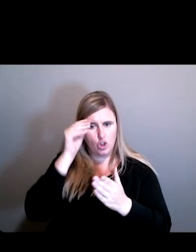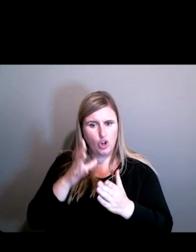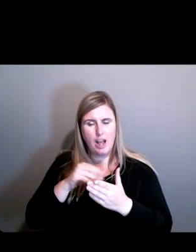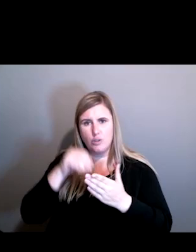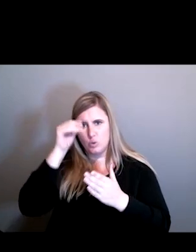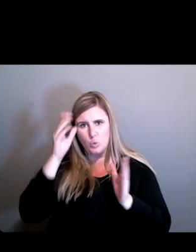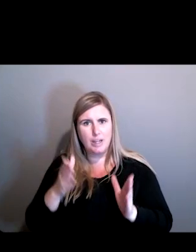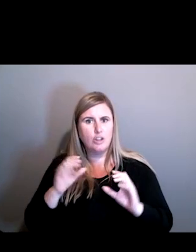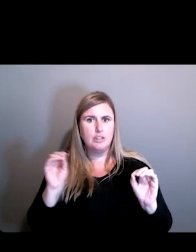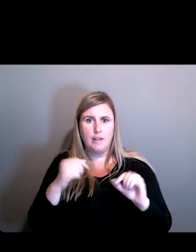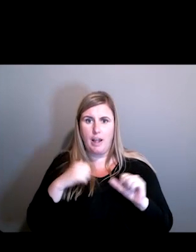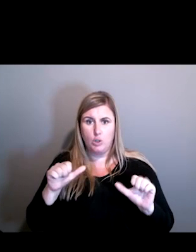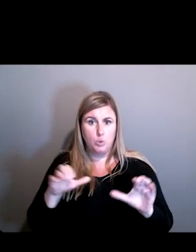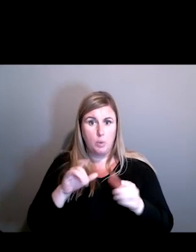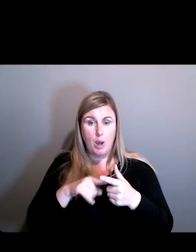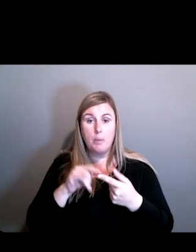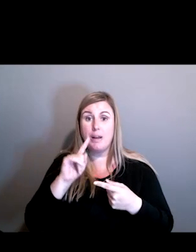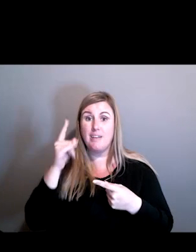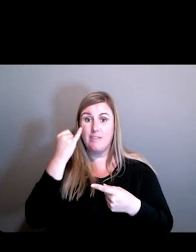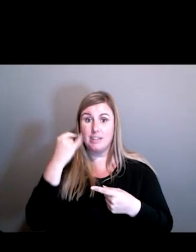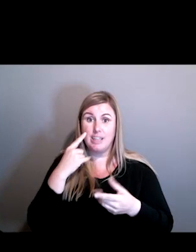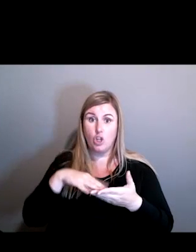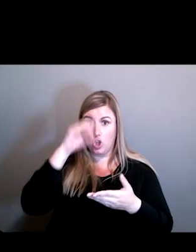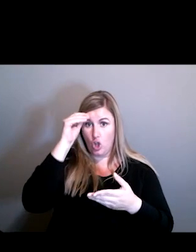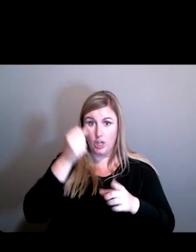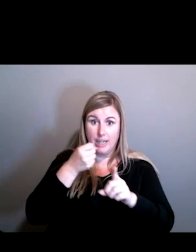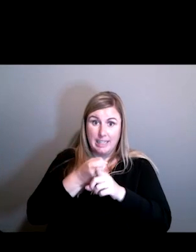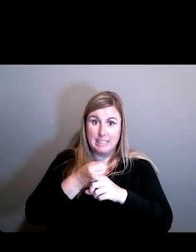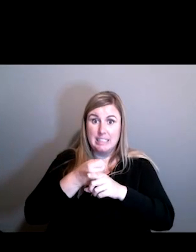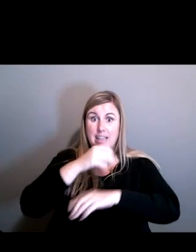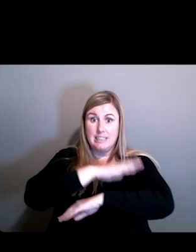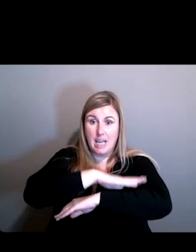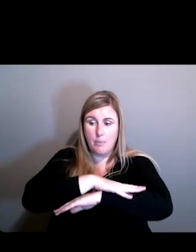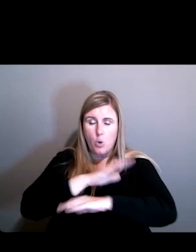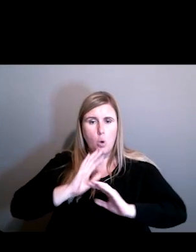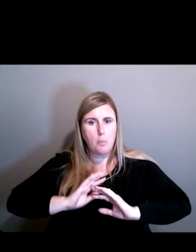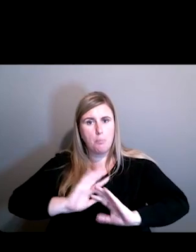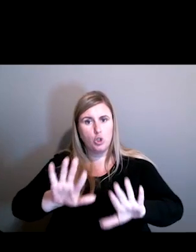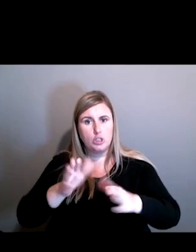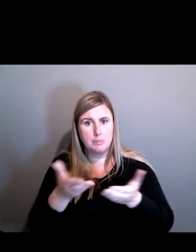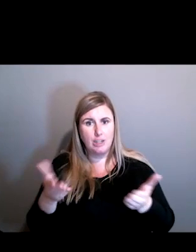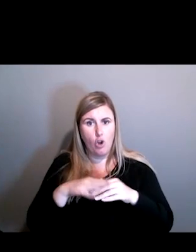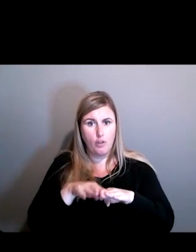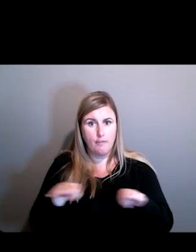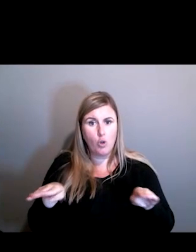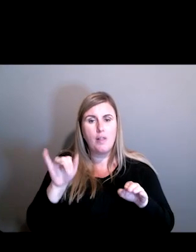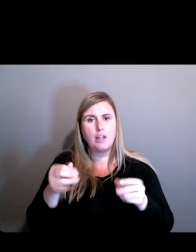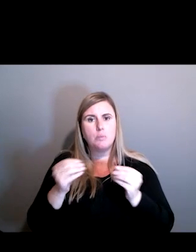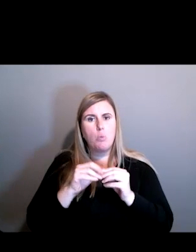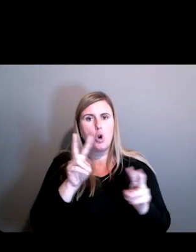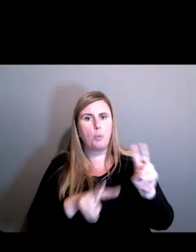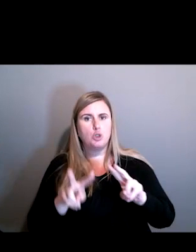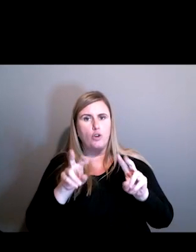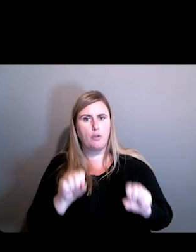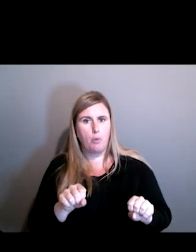within the learner and the student, and there's nothing I can do about it. But if I say the learner hits the table or pushes materials on the